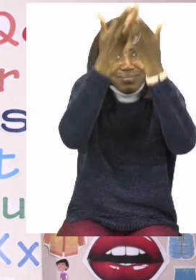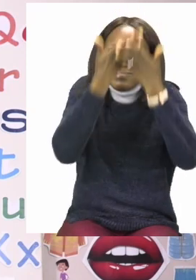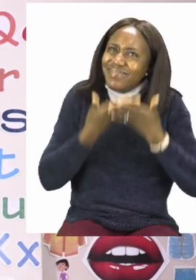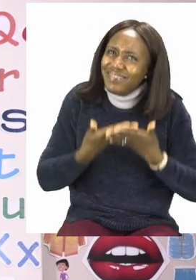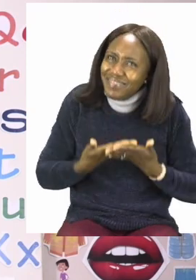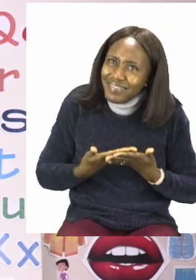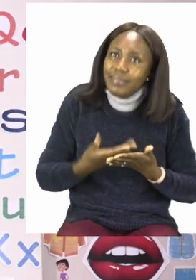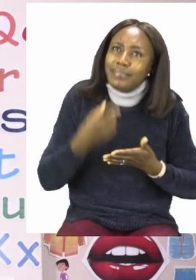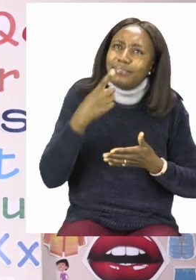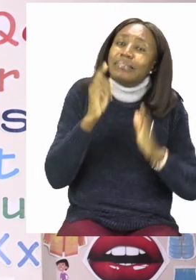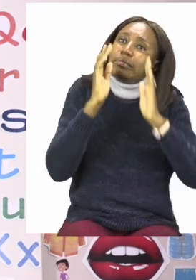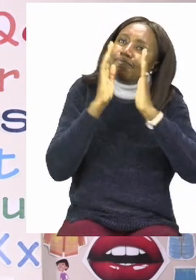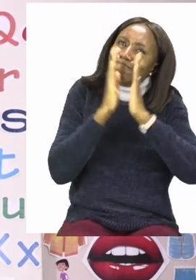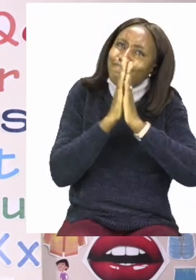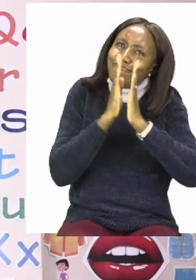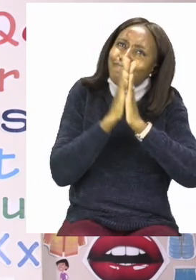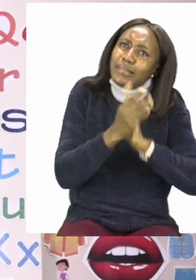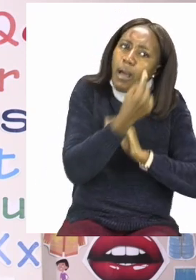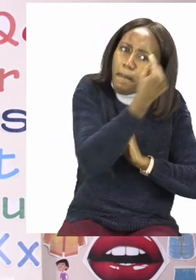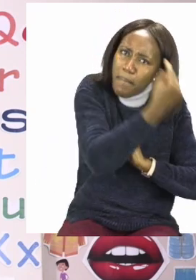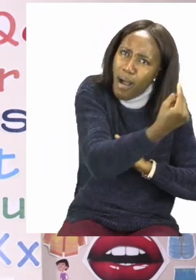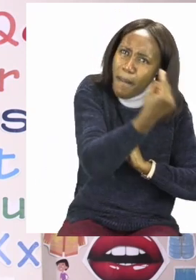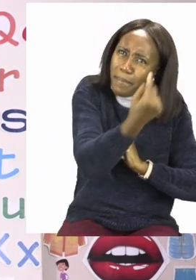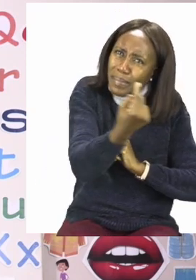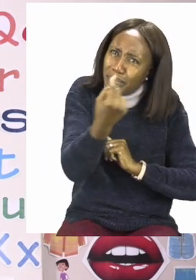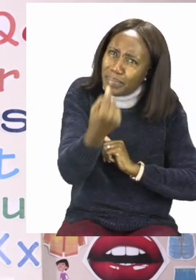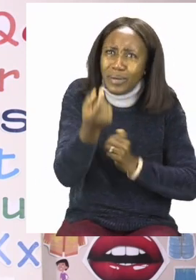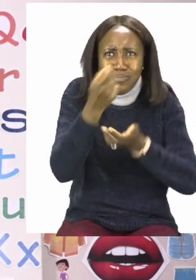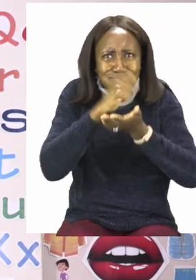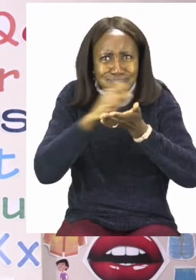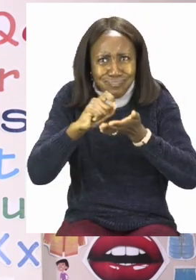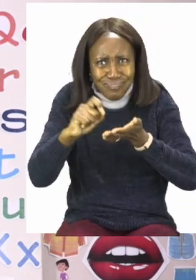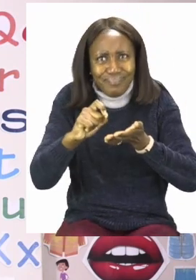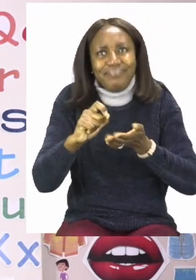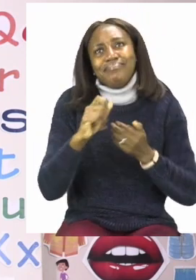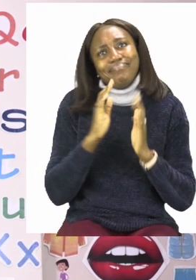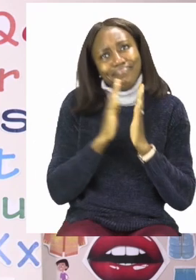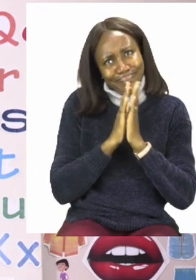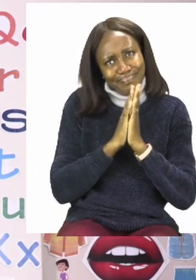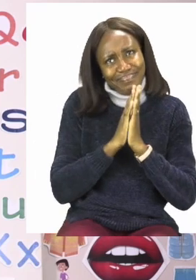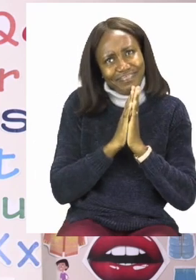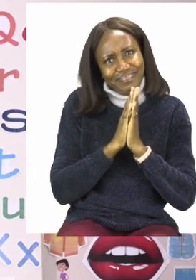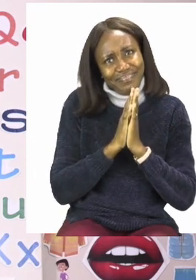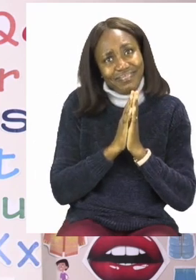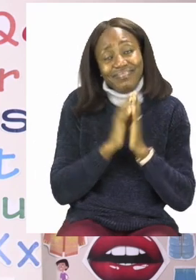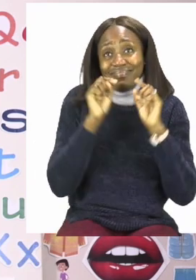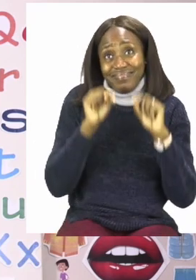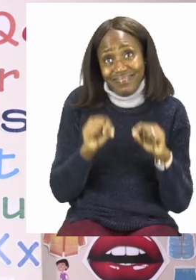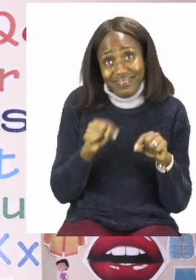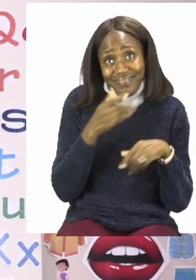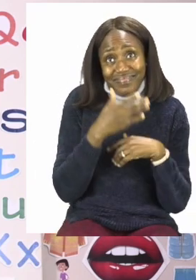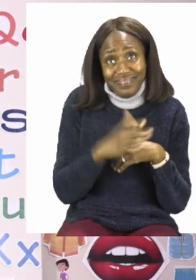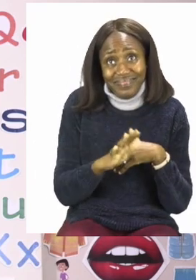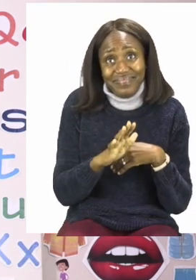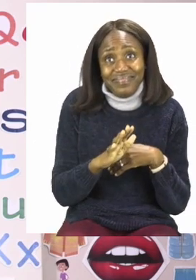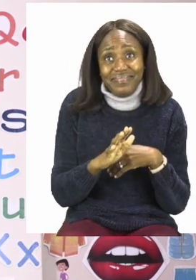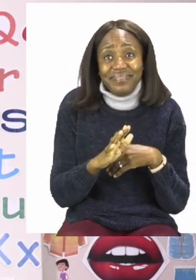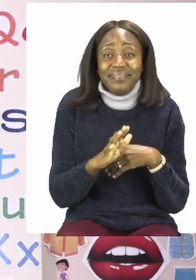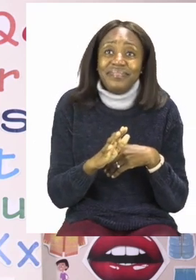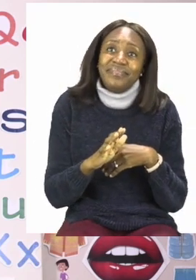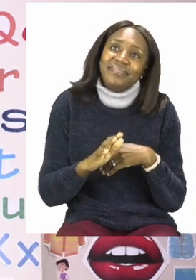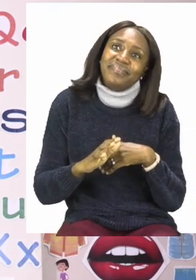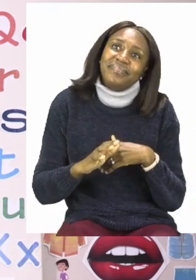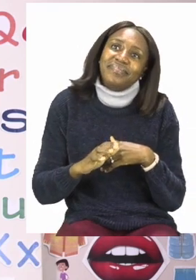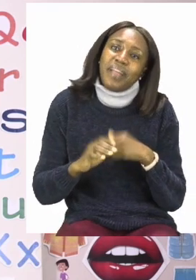though, make sure that you finish your work by yourself. So now that we are done with our lesson, we